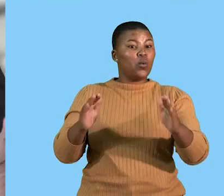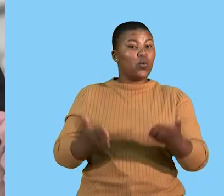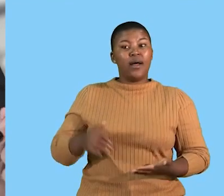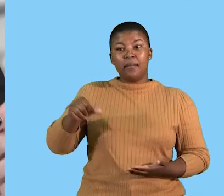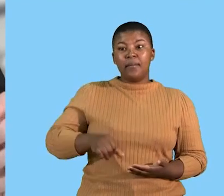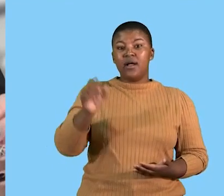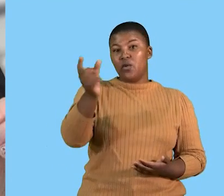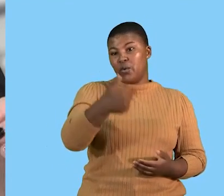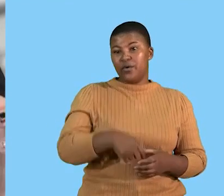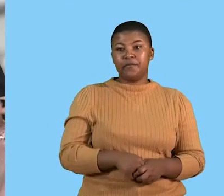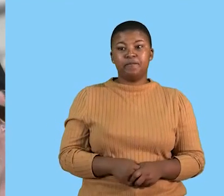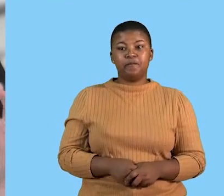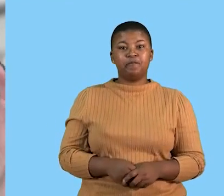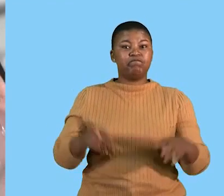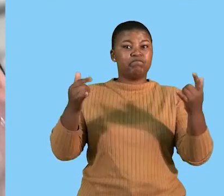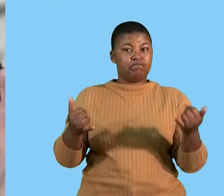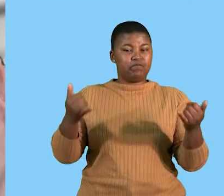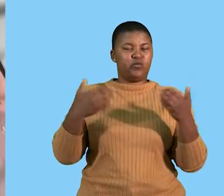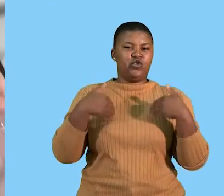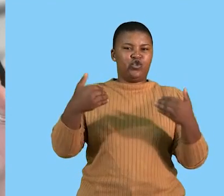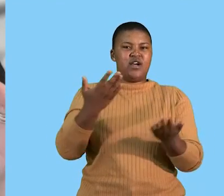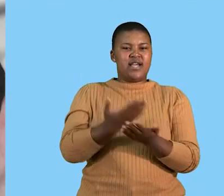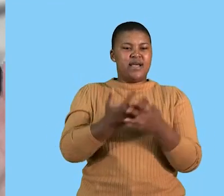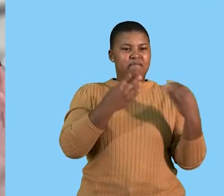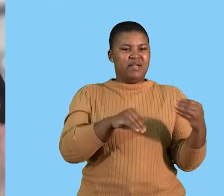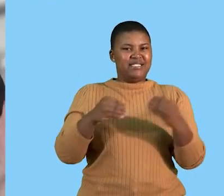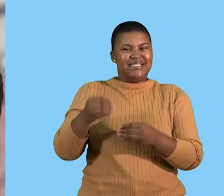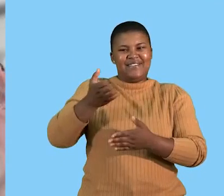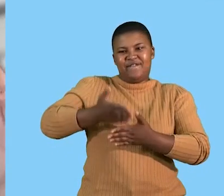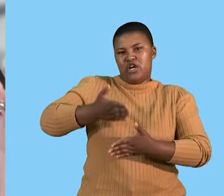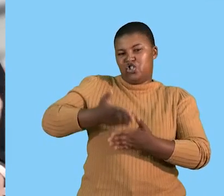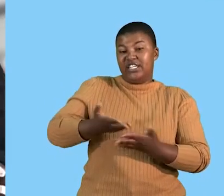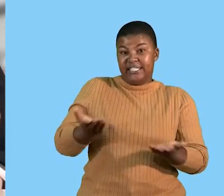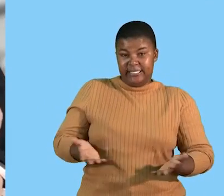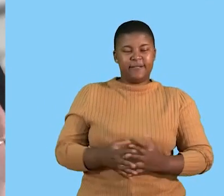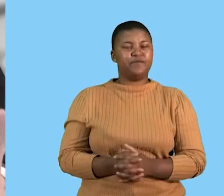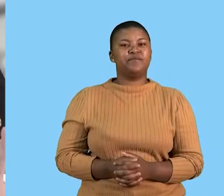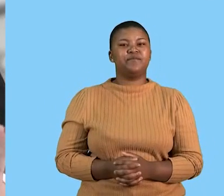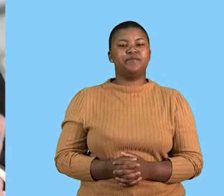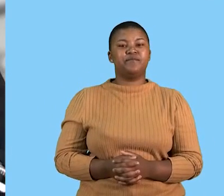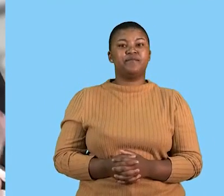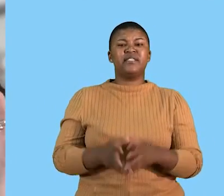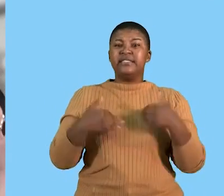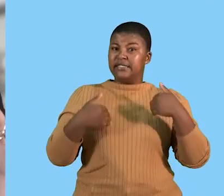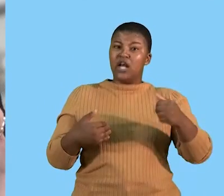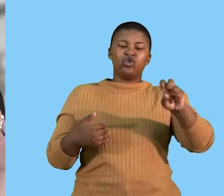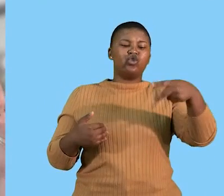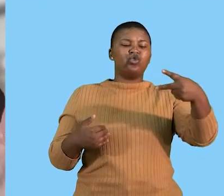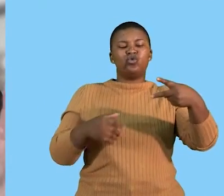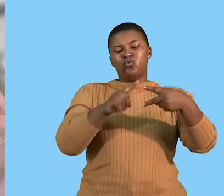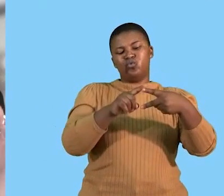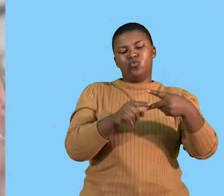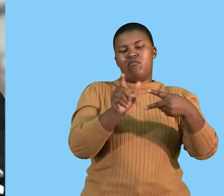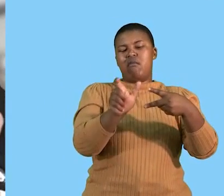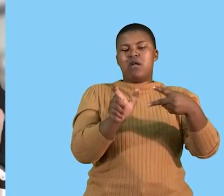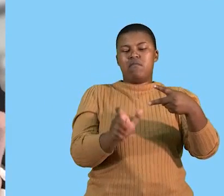Welcome back, everybody. So now we can start with our business functions. Now we are going to start with two terms or